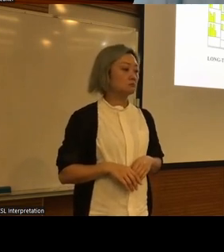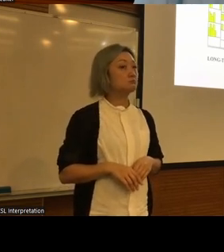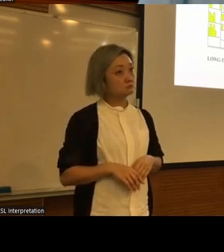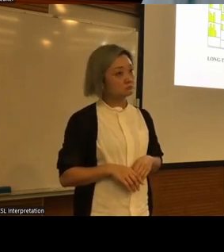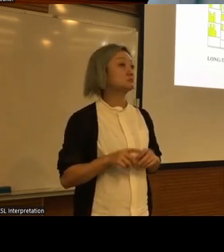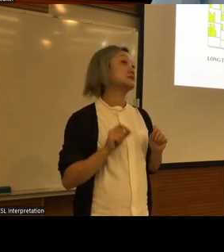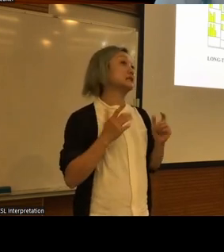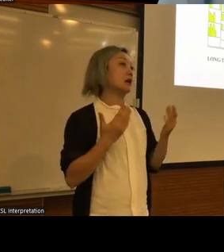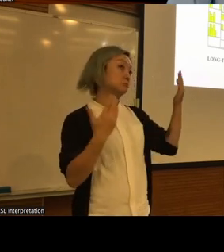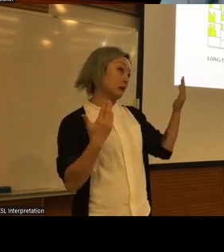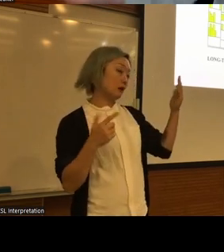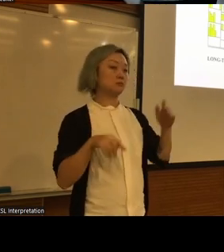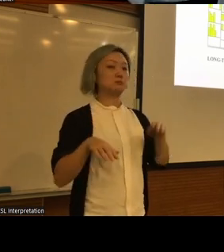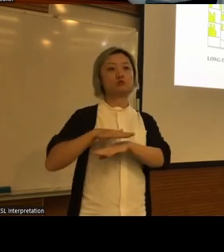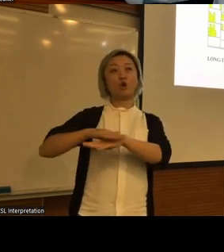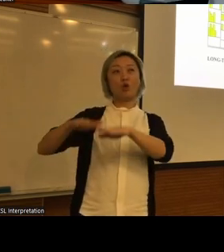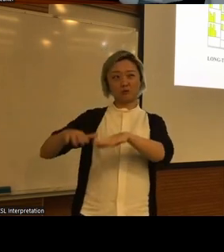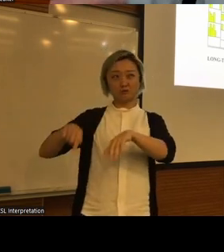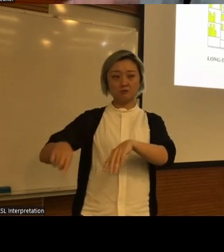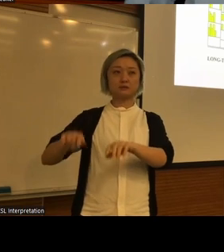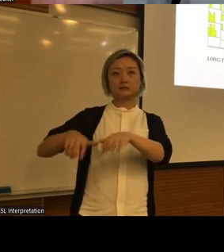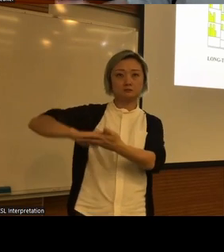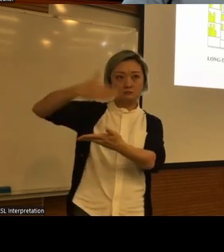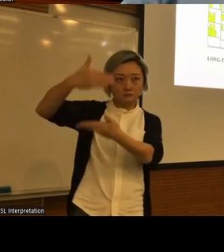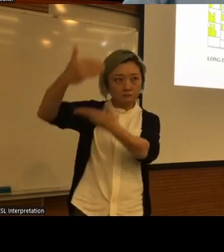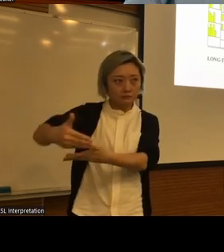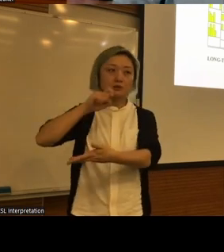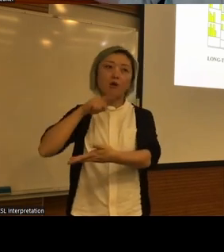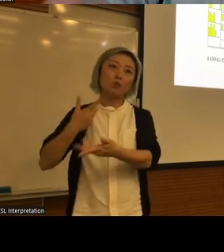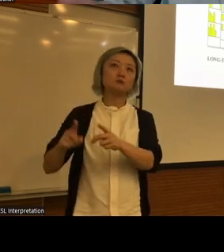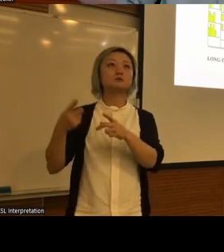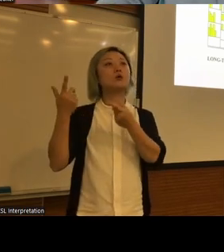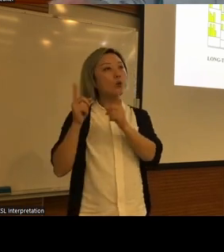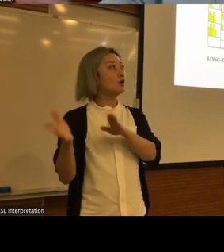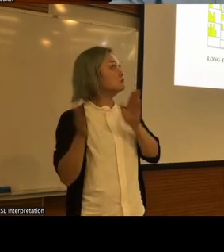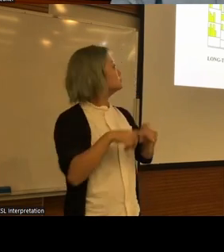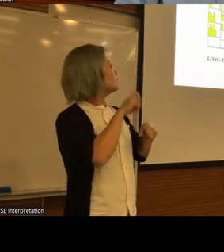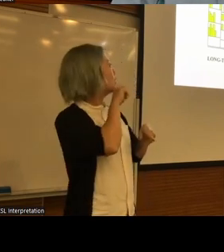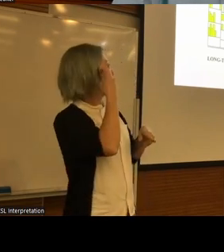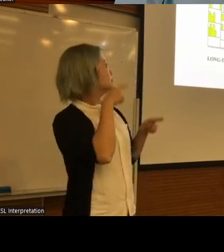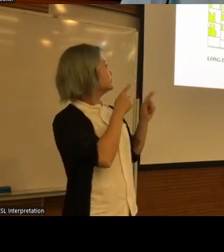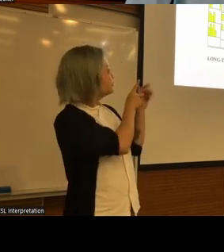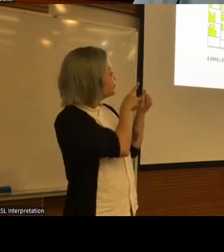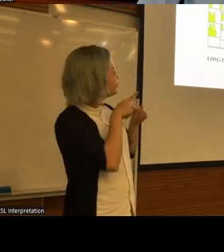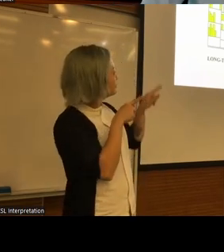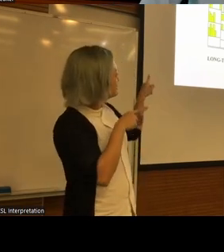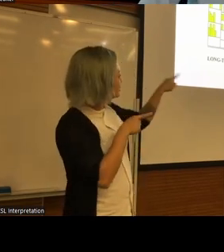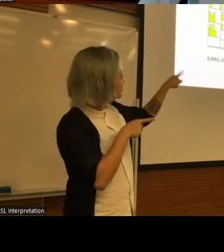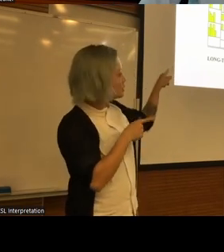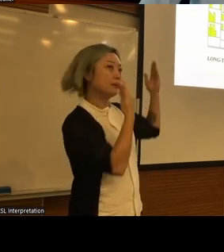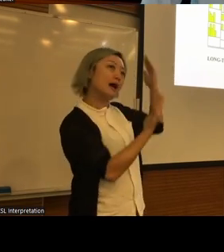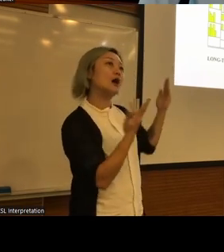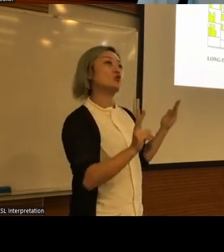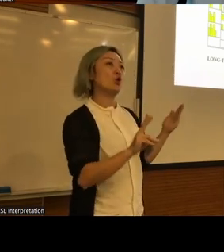See, the desk with a computer as a metaphor for processing and as a metaphor for something